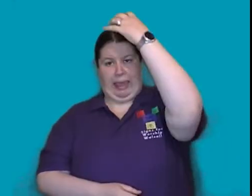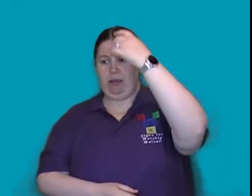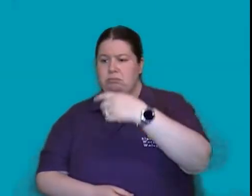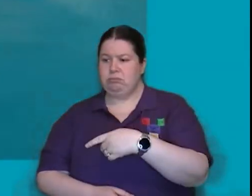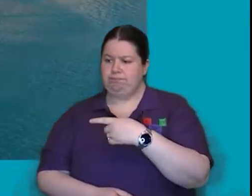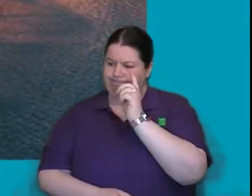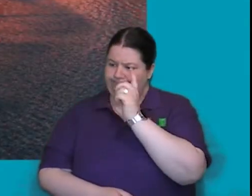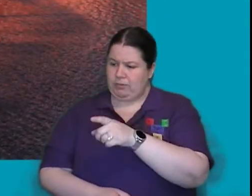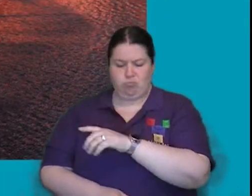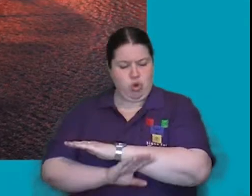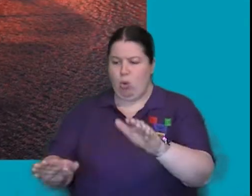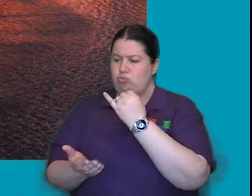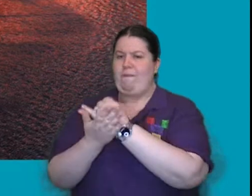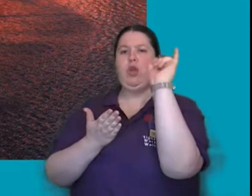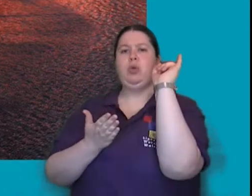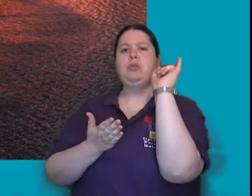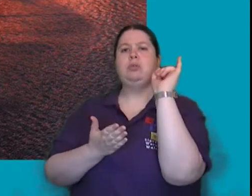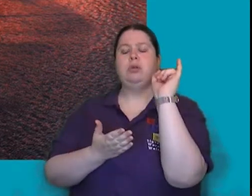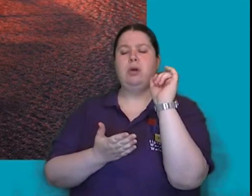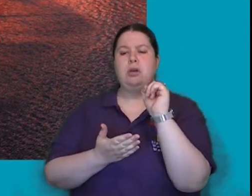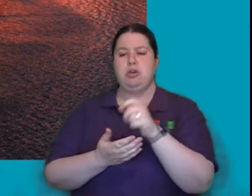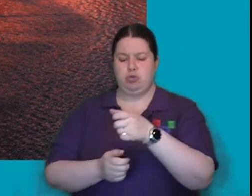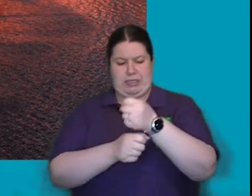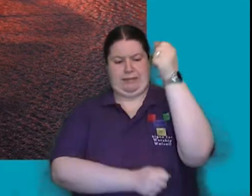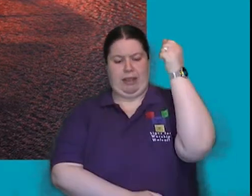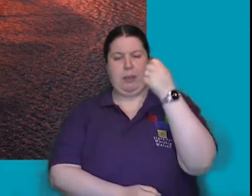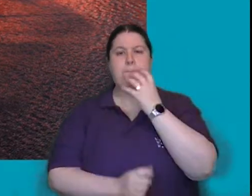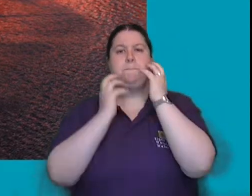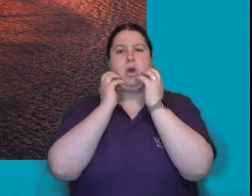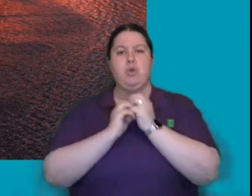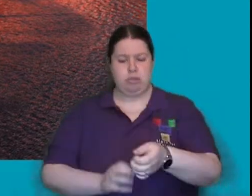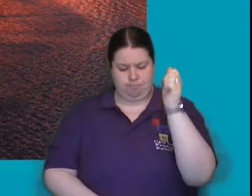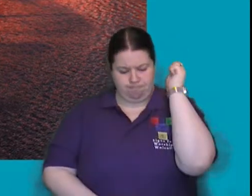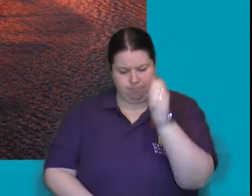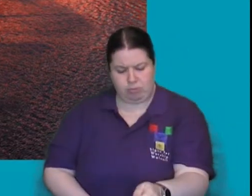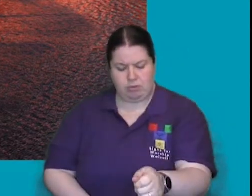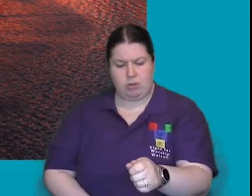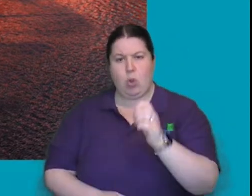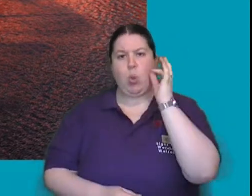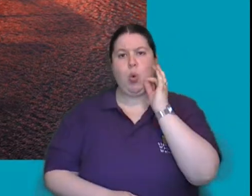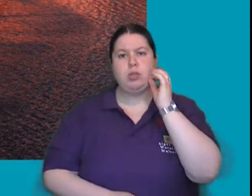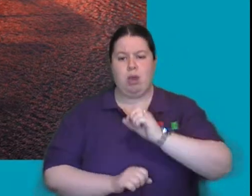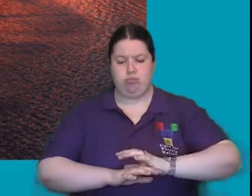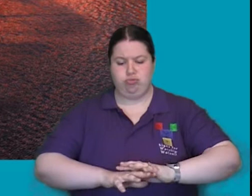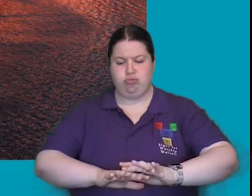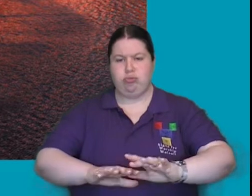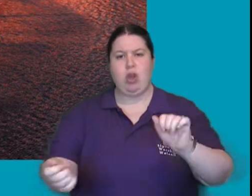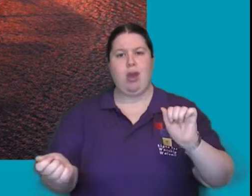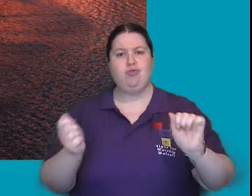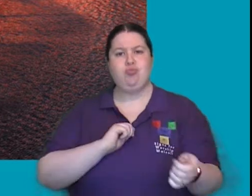stick and hit the water, and it turned into blood. All the fish died, and no one could drink the